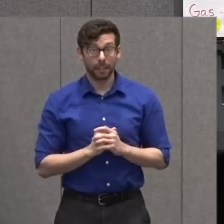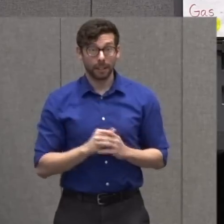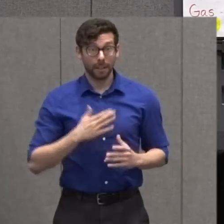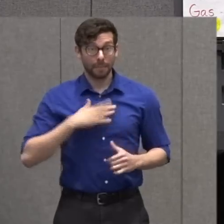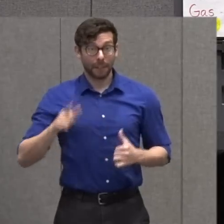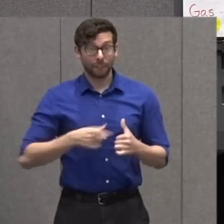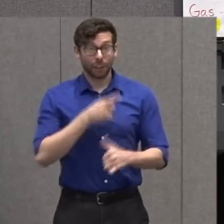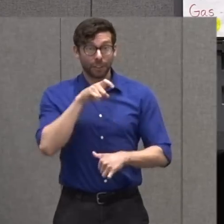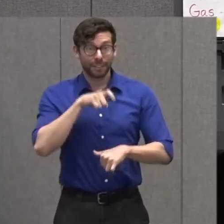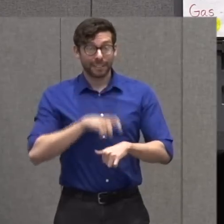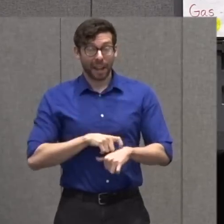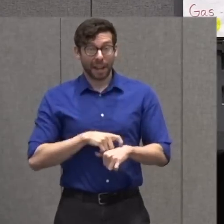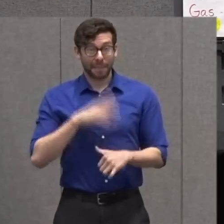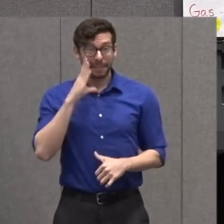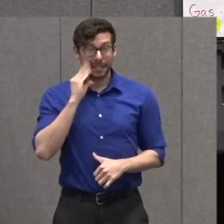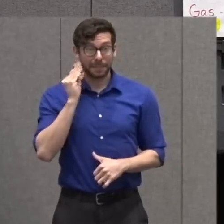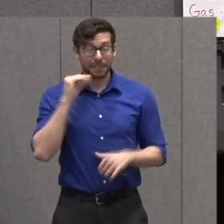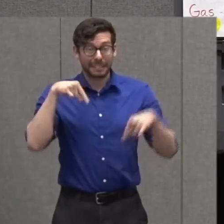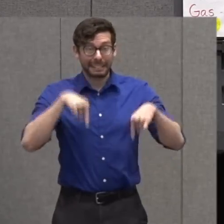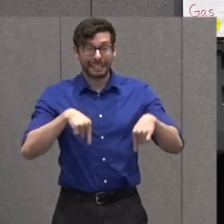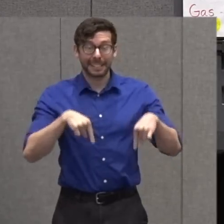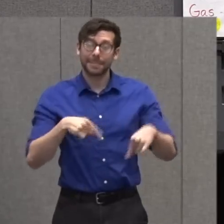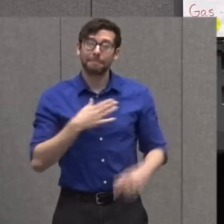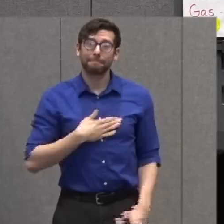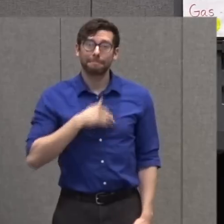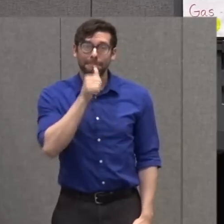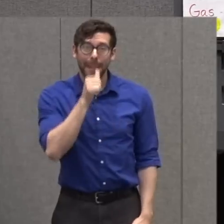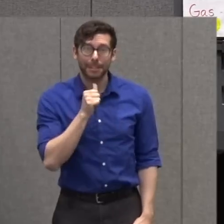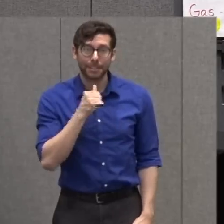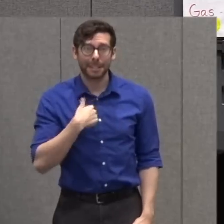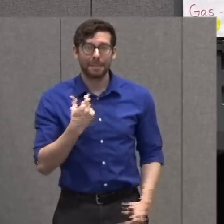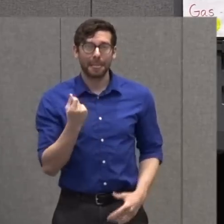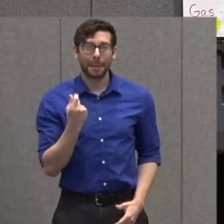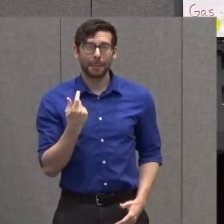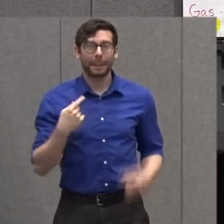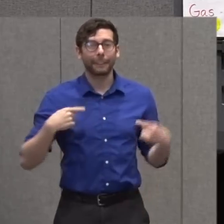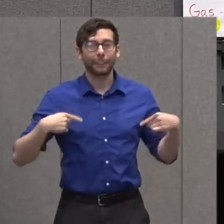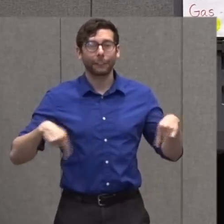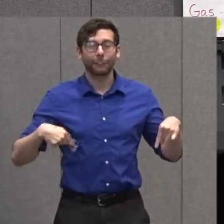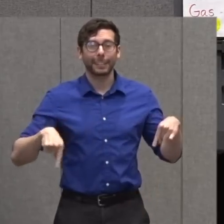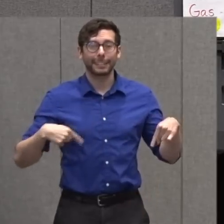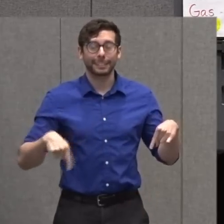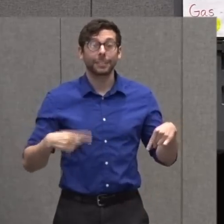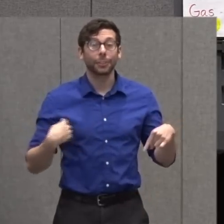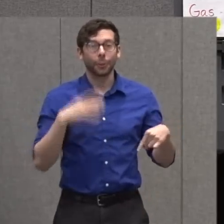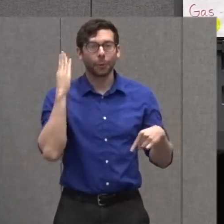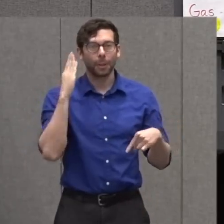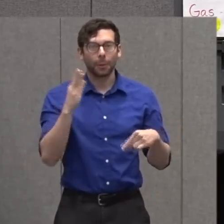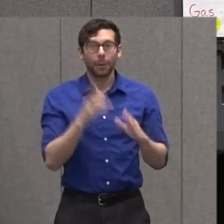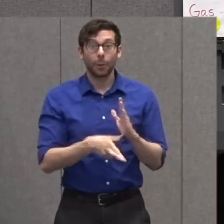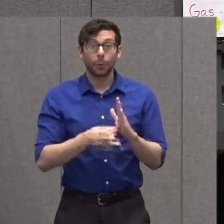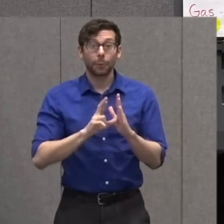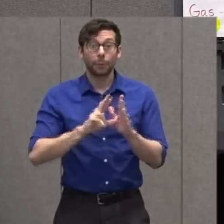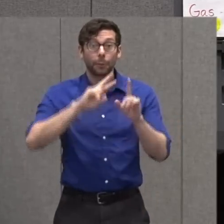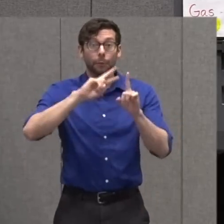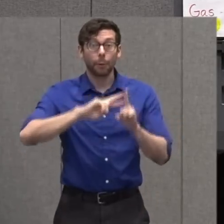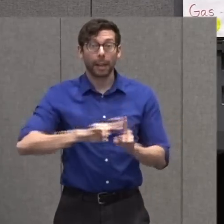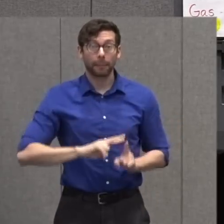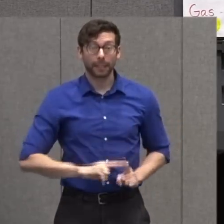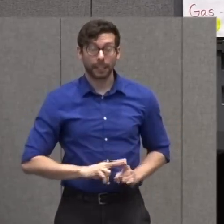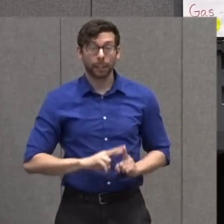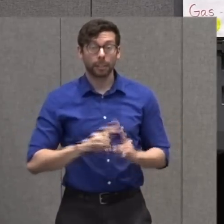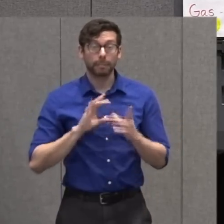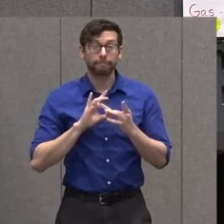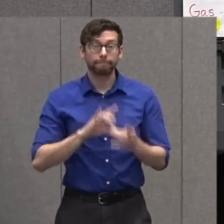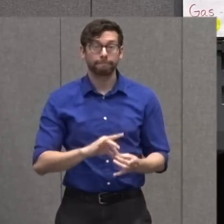so be patient with me because I am a little nervous. We're going to review some vocabulary that goes with matter.